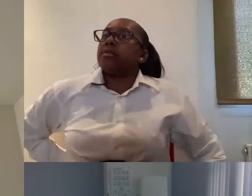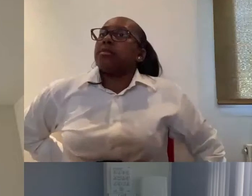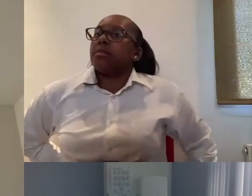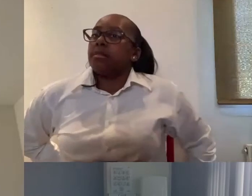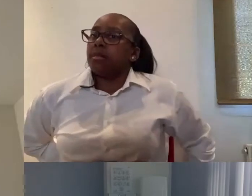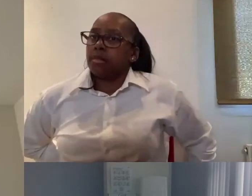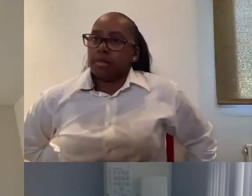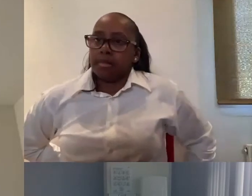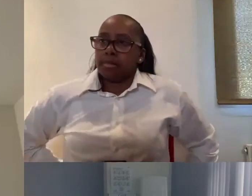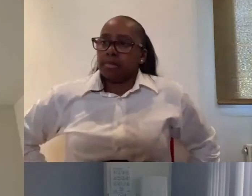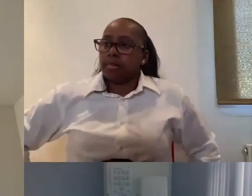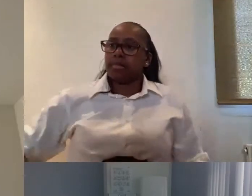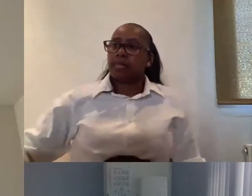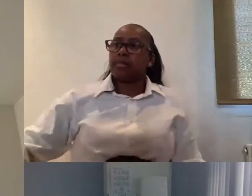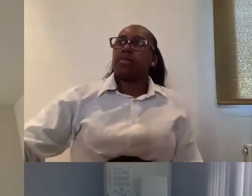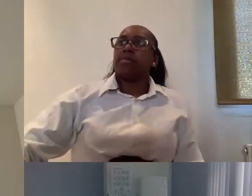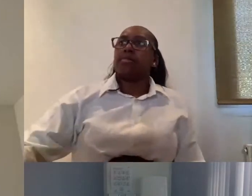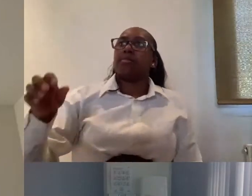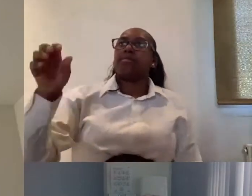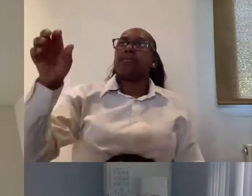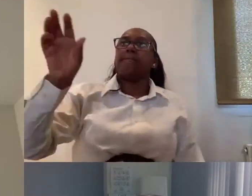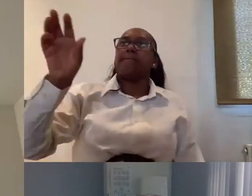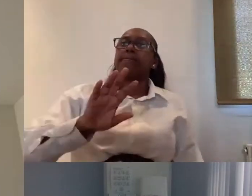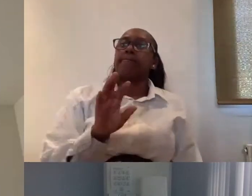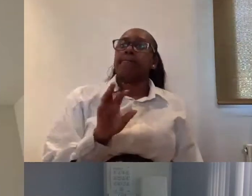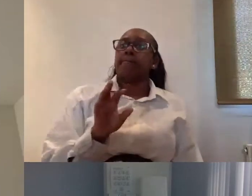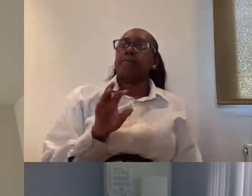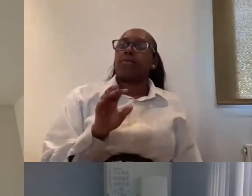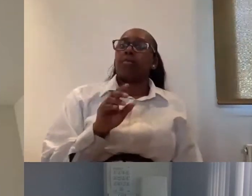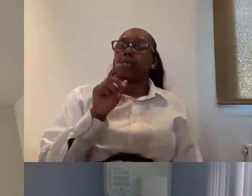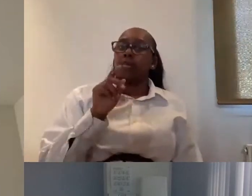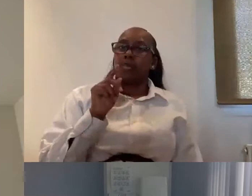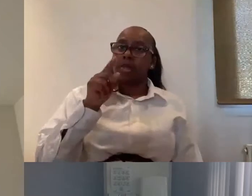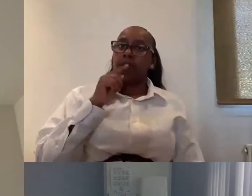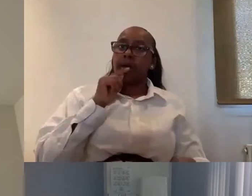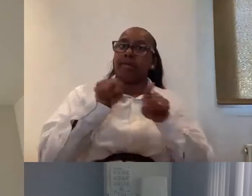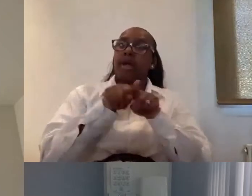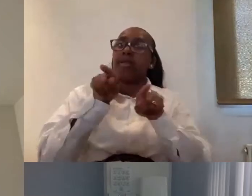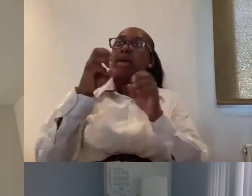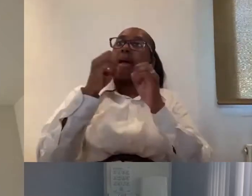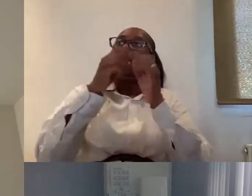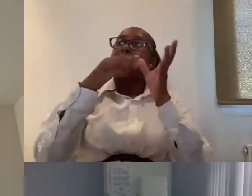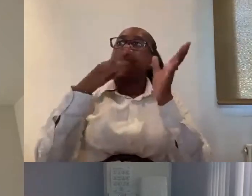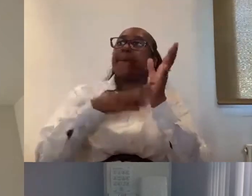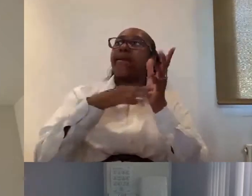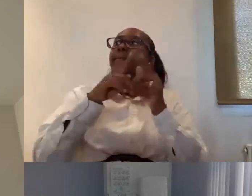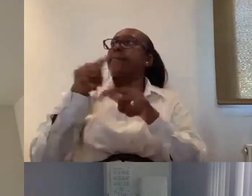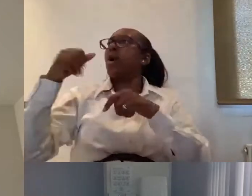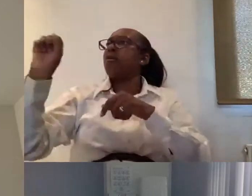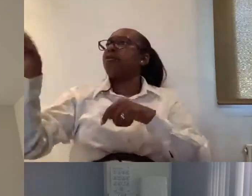The next couple of questions are in relation to our BAM colleagues or minority groups. So many